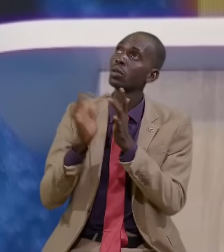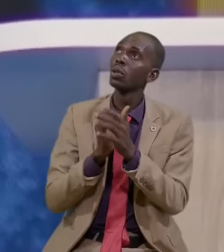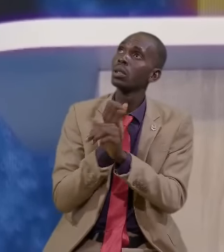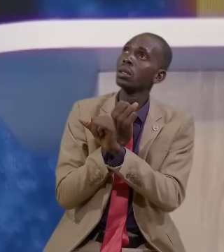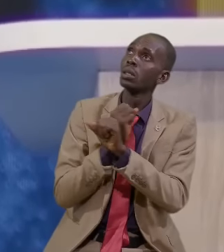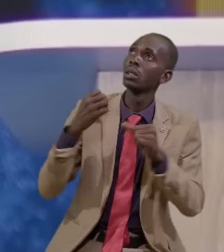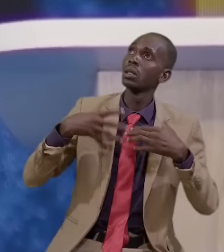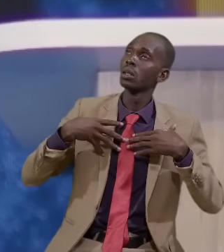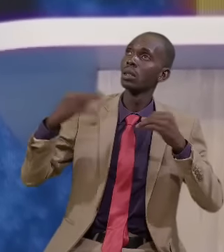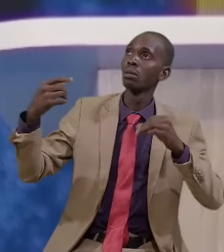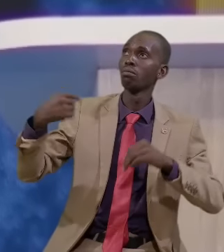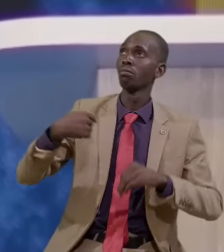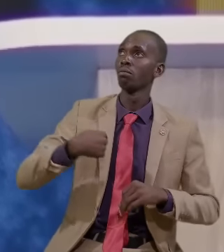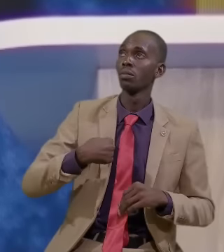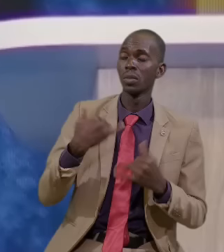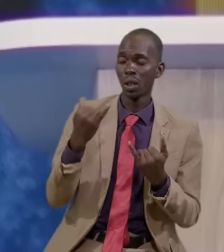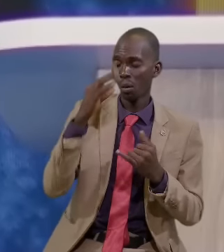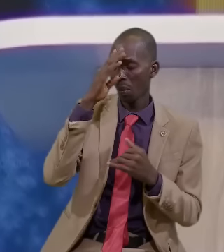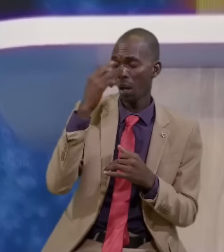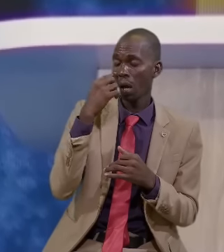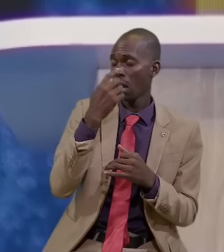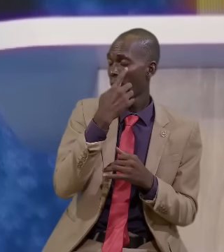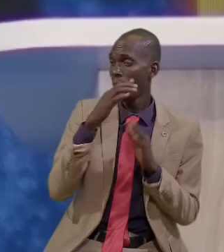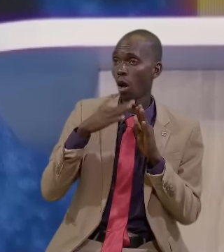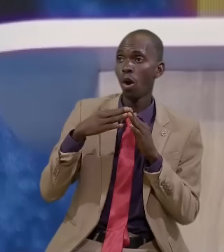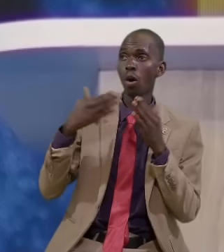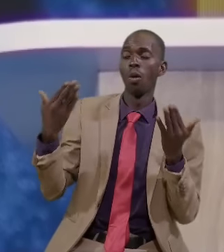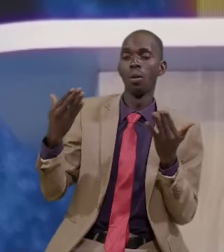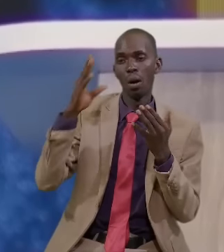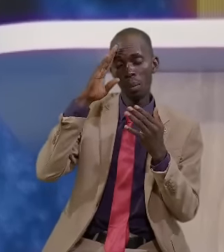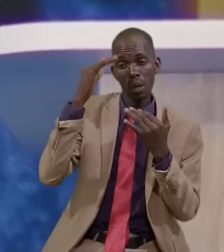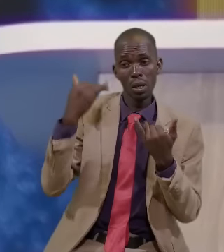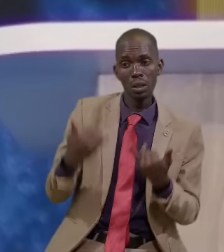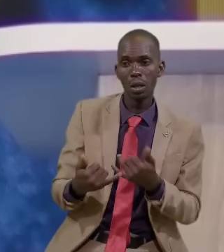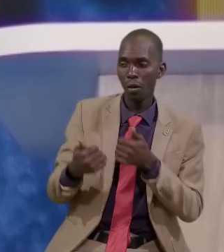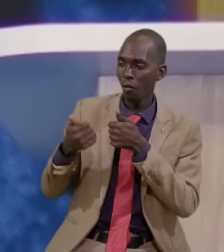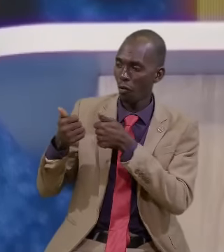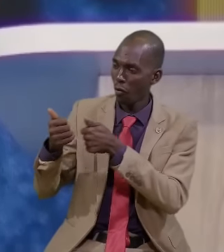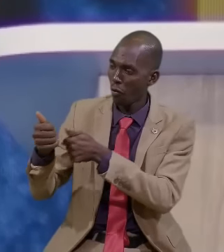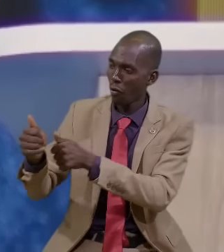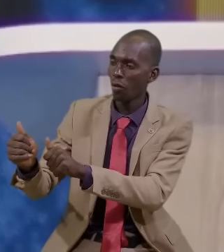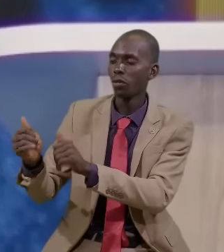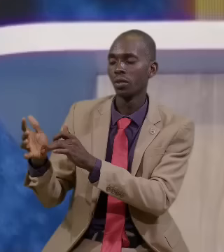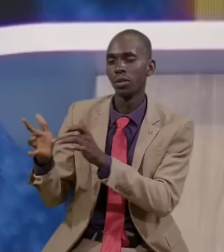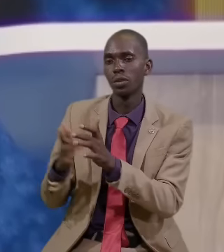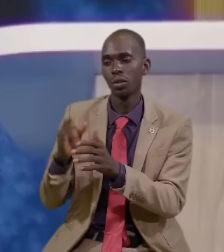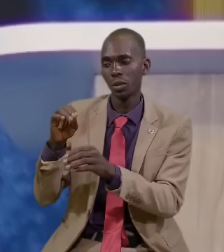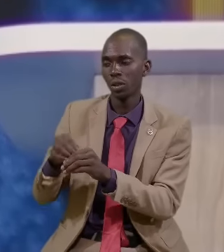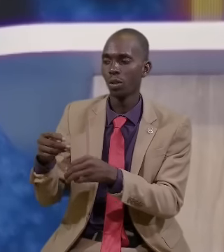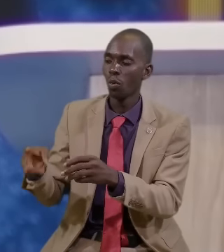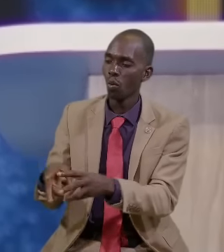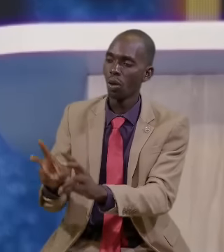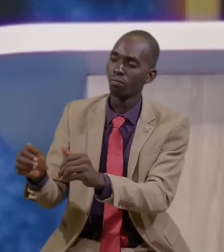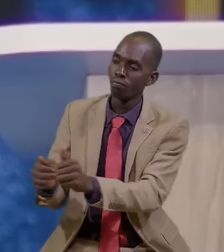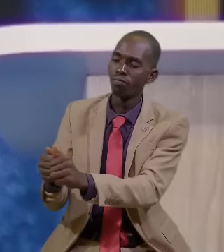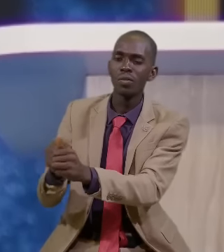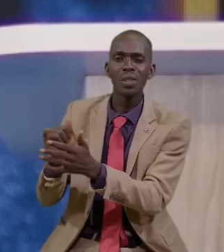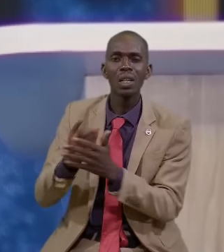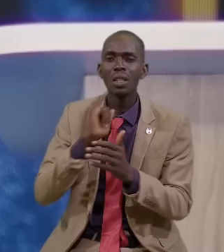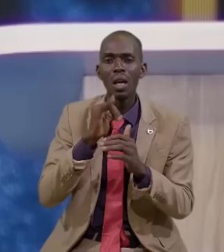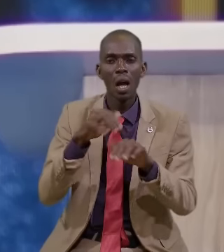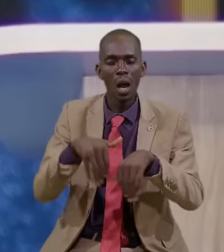he received the sight and he followed Jesus in the way. That's how they made progress, those people